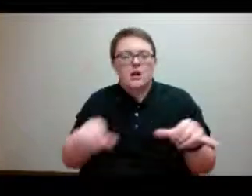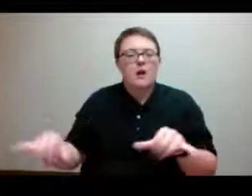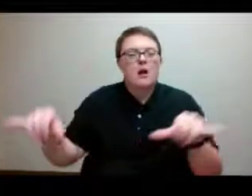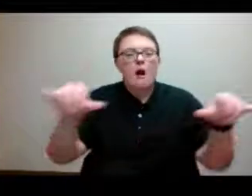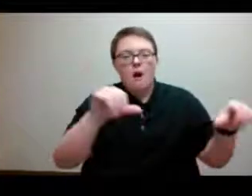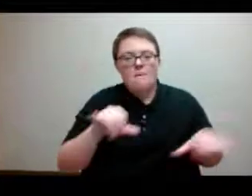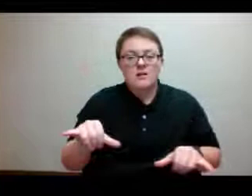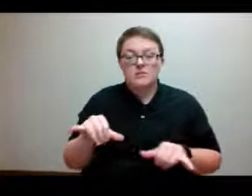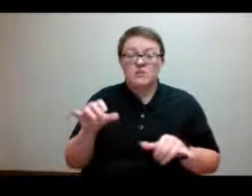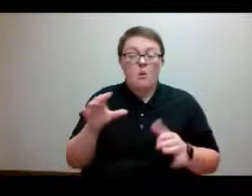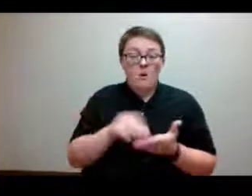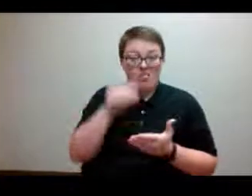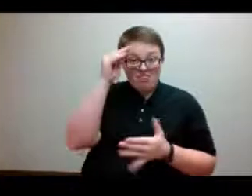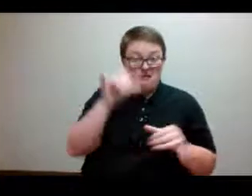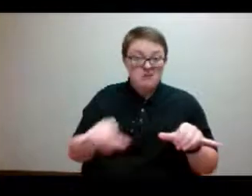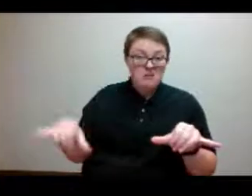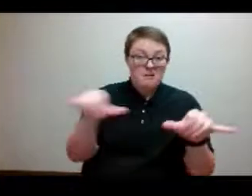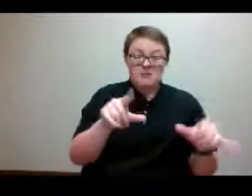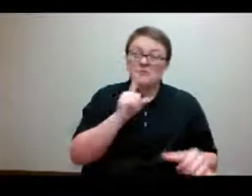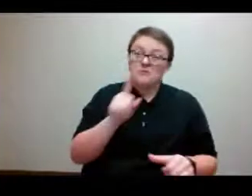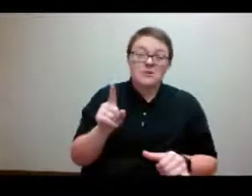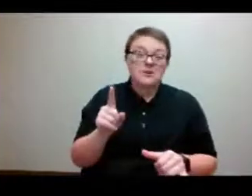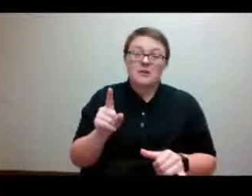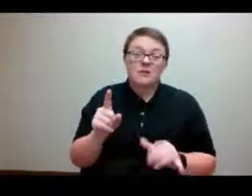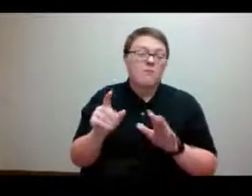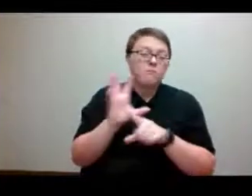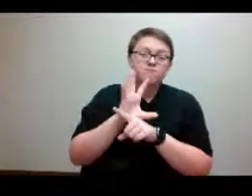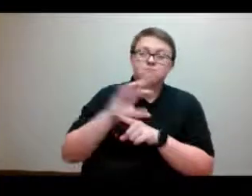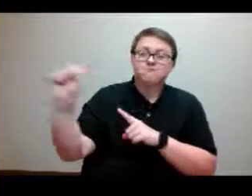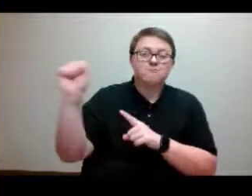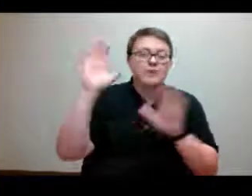and we're really kind of ahead of the curve, in my opinion, on getting